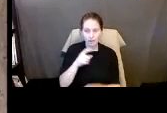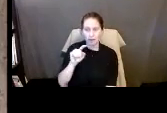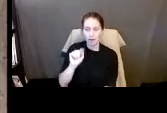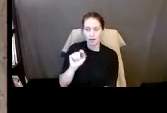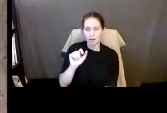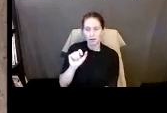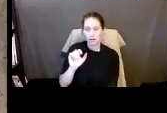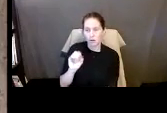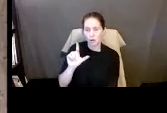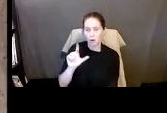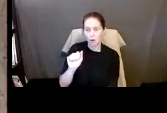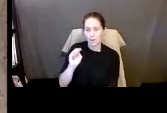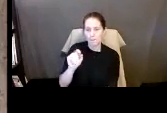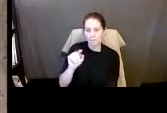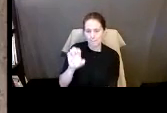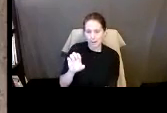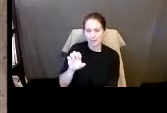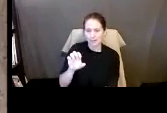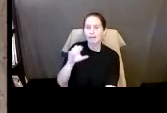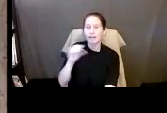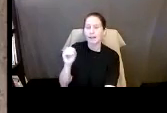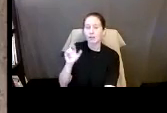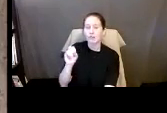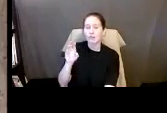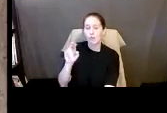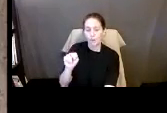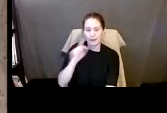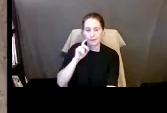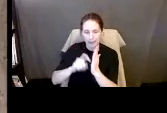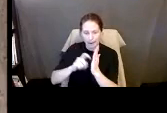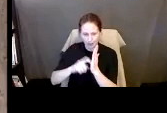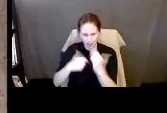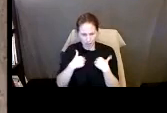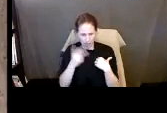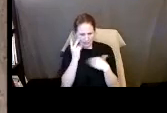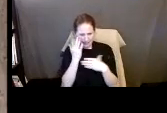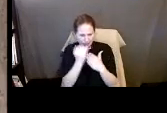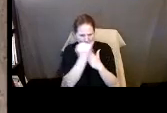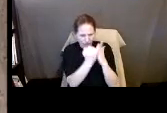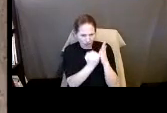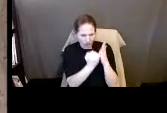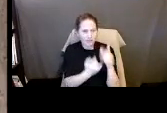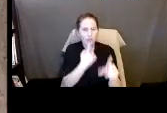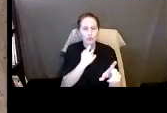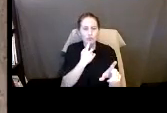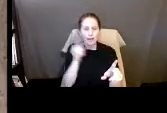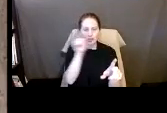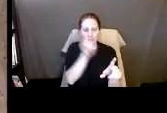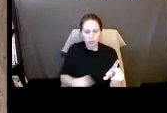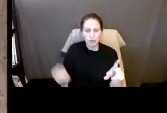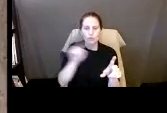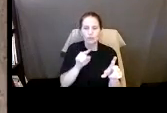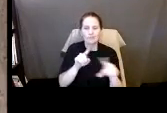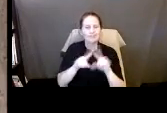Roman miners. So we have a couple of visible lines of Middle Kingdom walls that you can see in the red circles, but